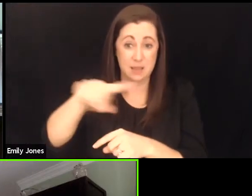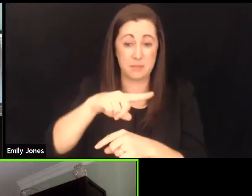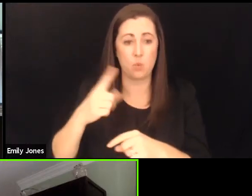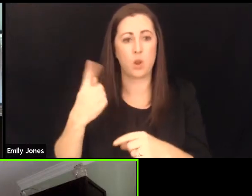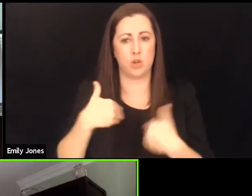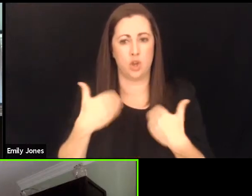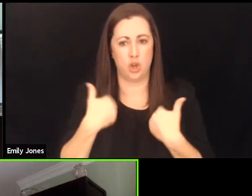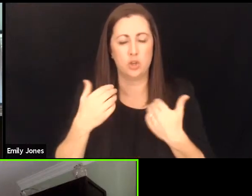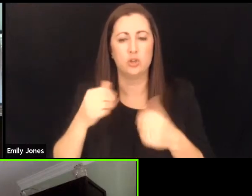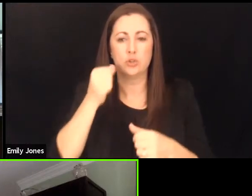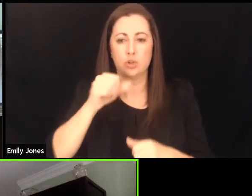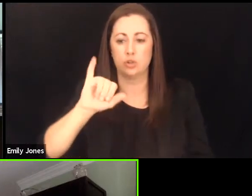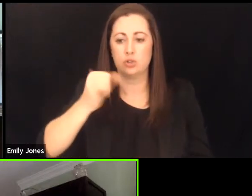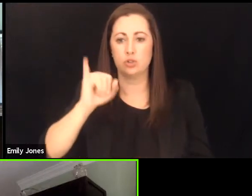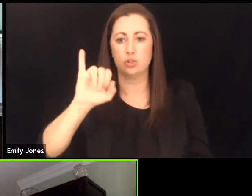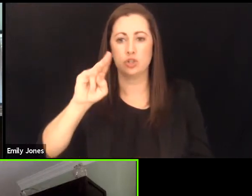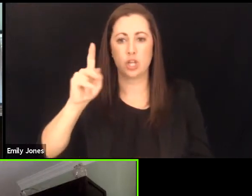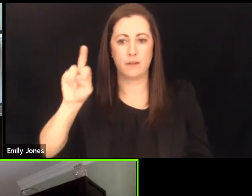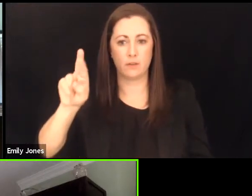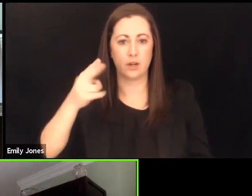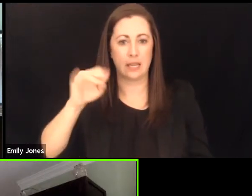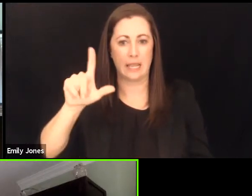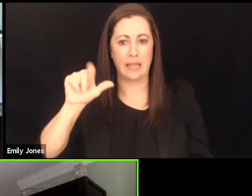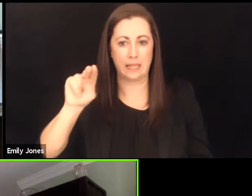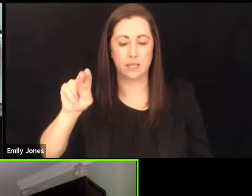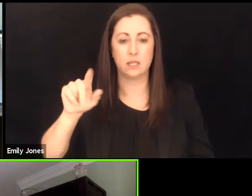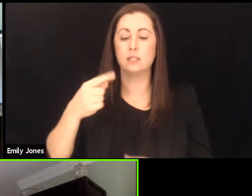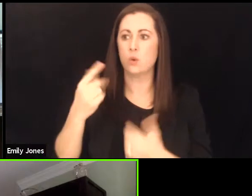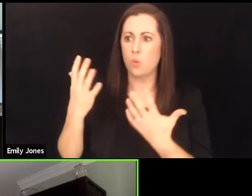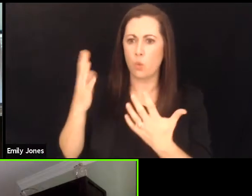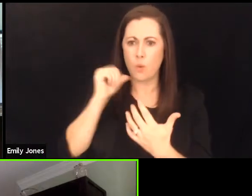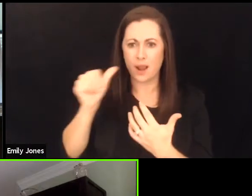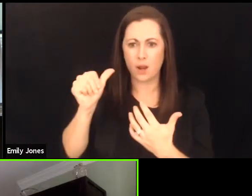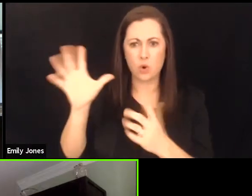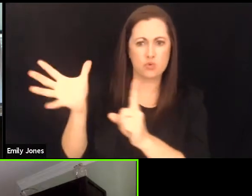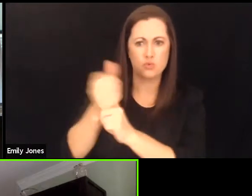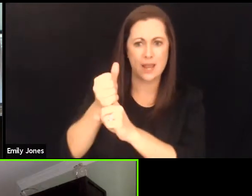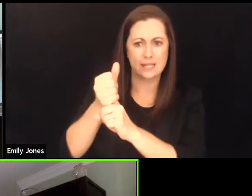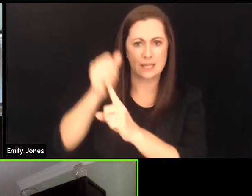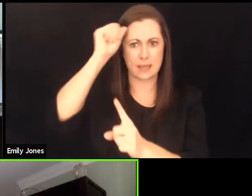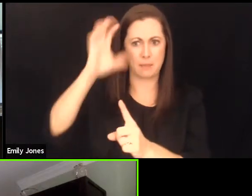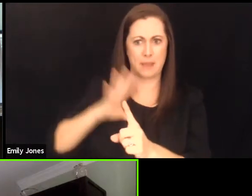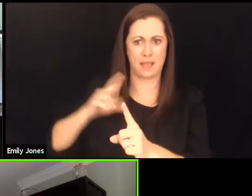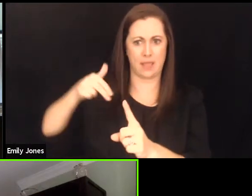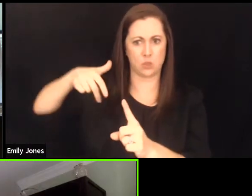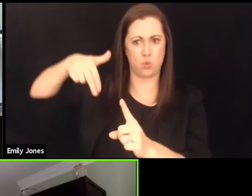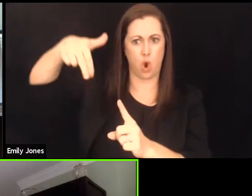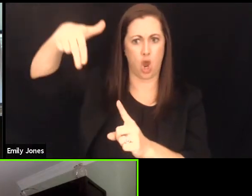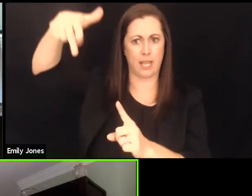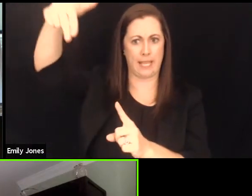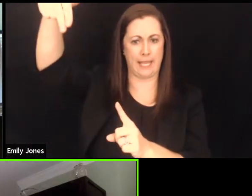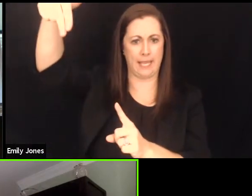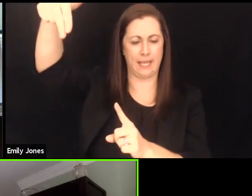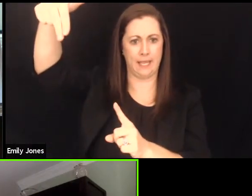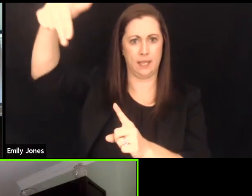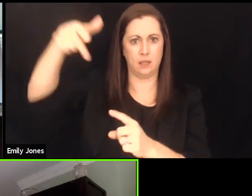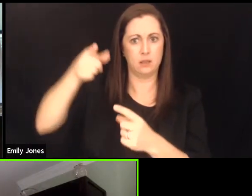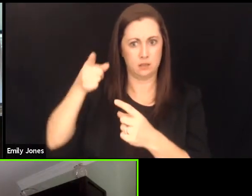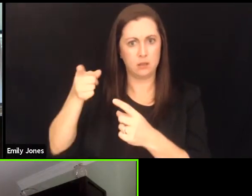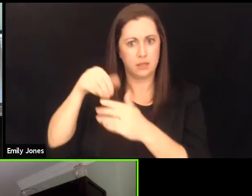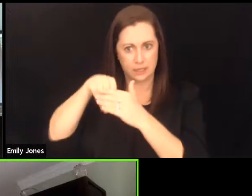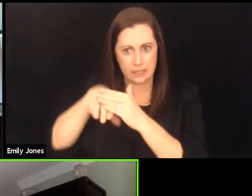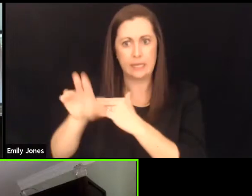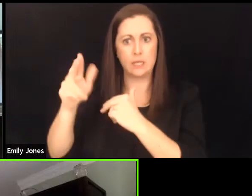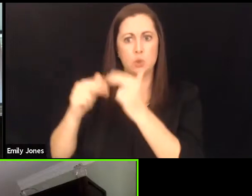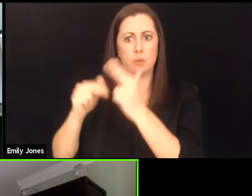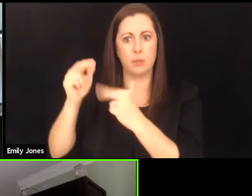Heelan, who said, "Why don't you arrest that man that walking up, because that's how he gets in, but